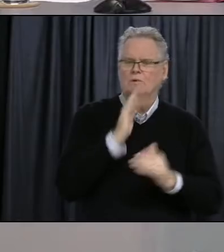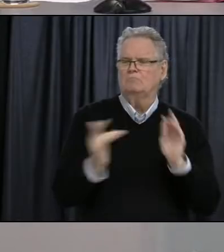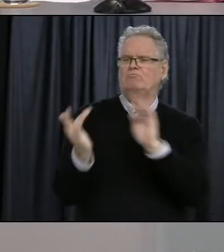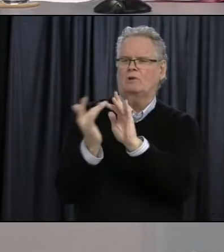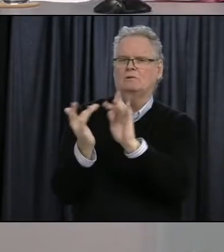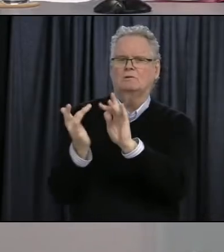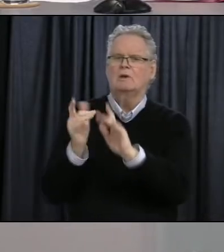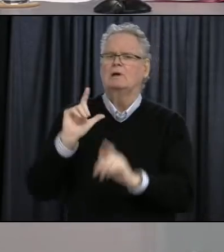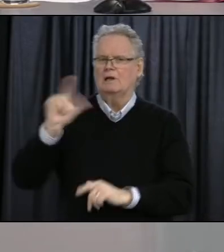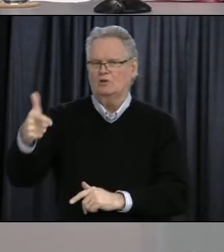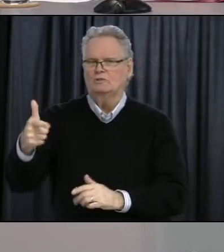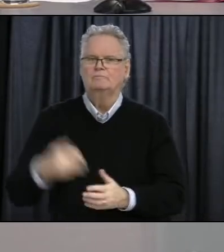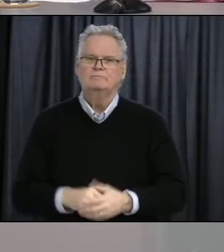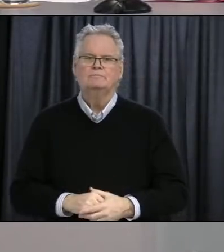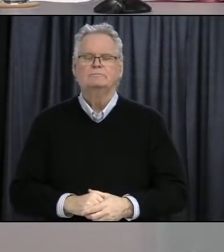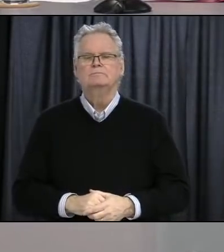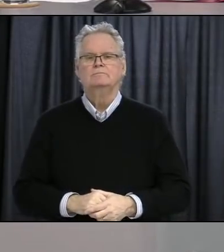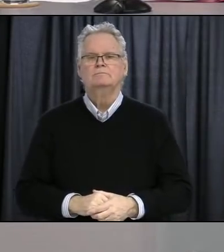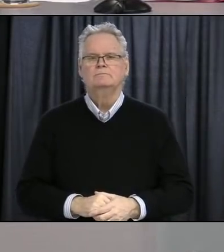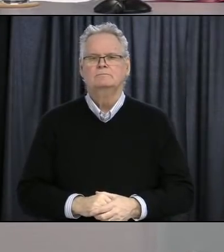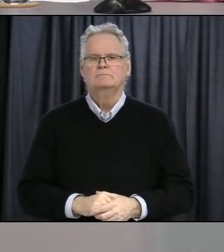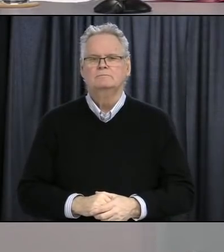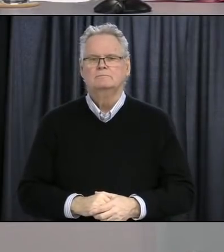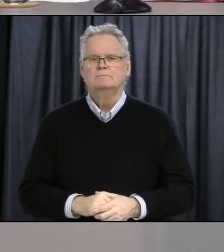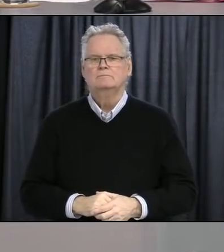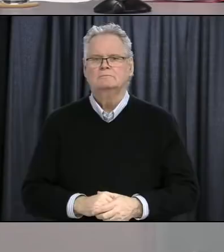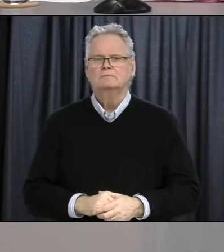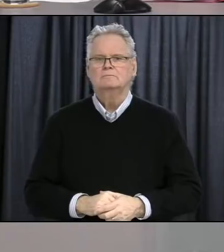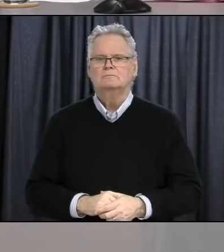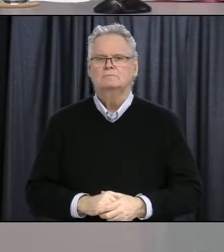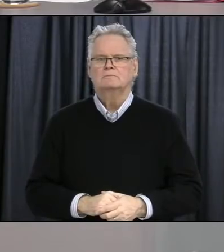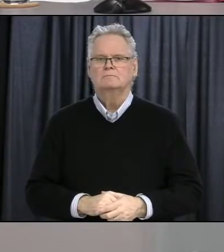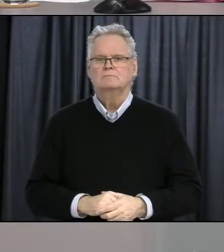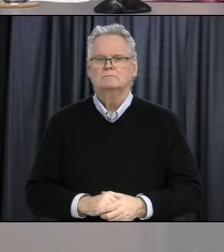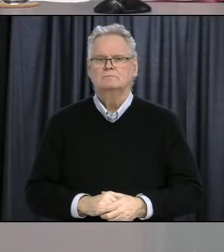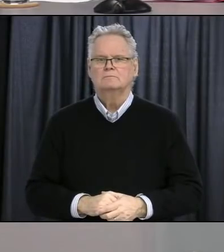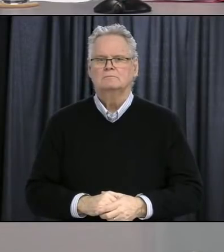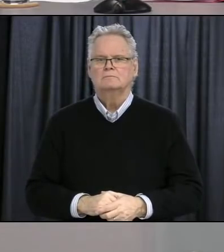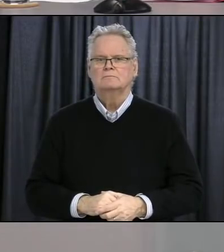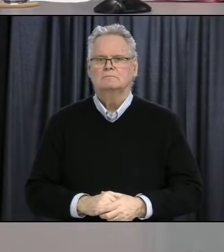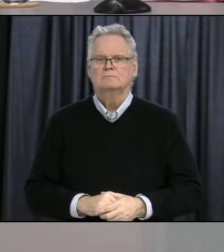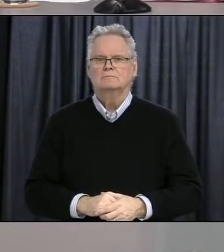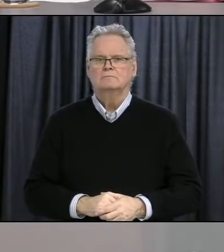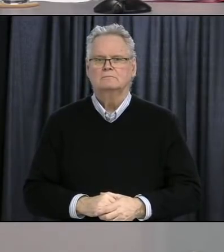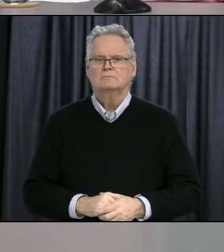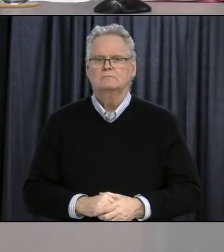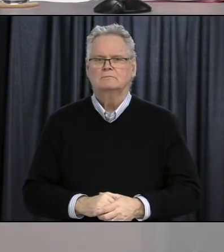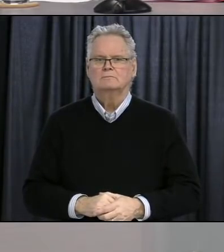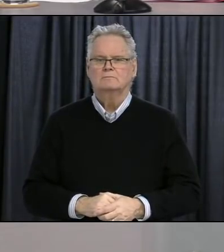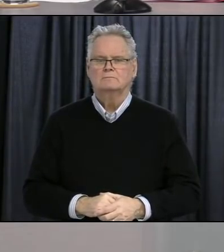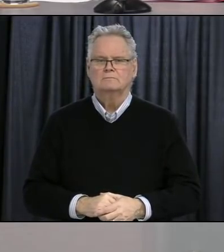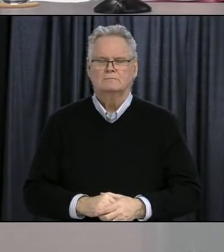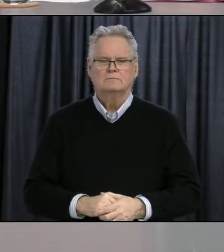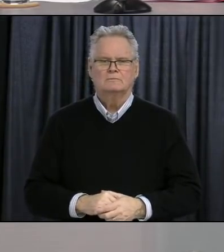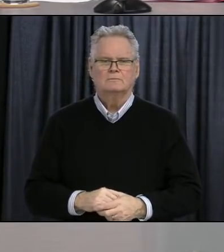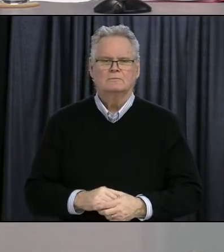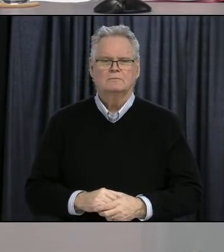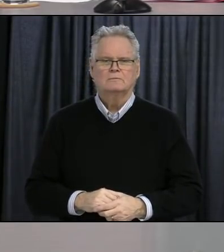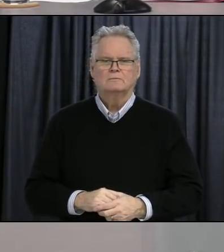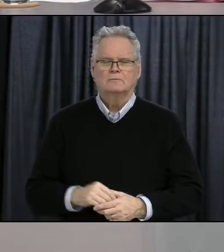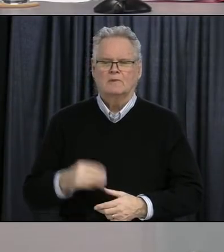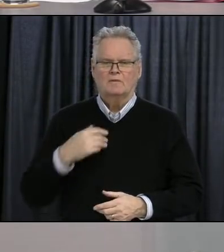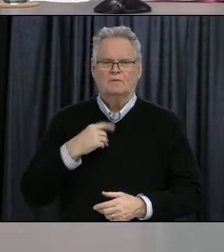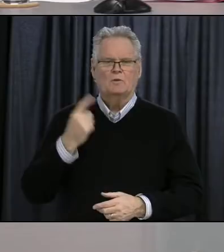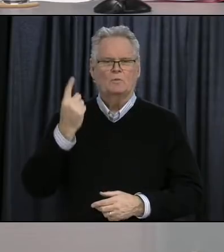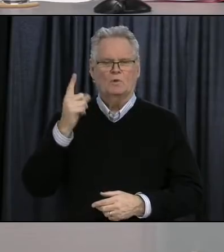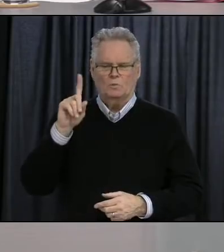Okay, thank you. I have a question from a current migrant worker who's here on a